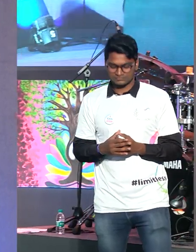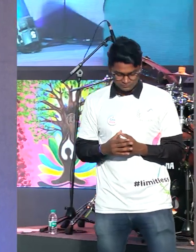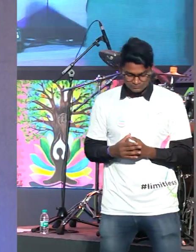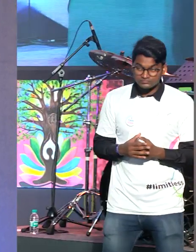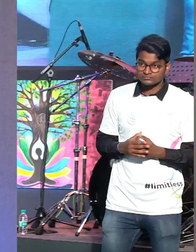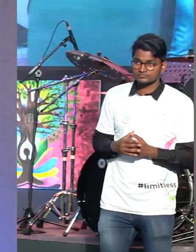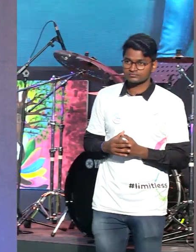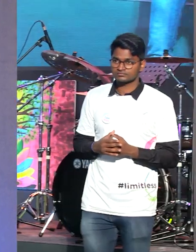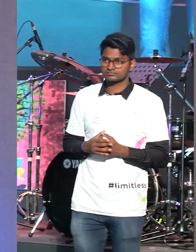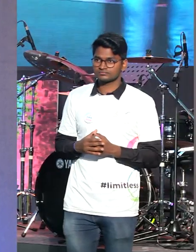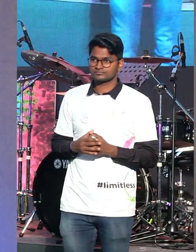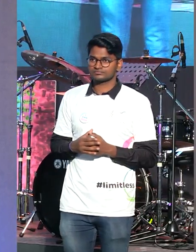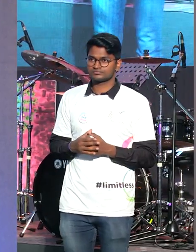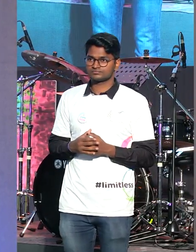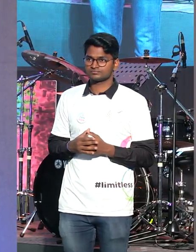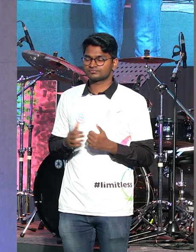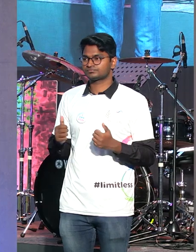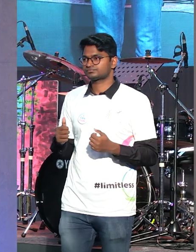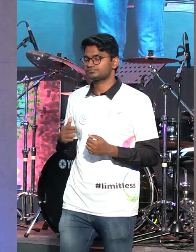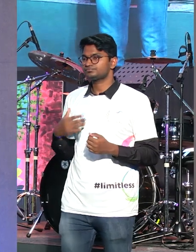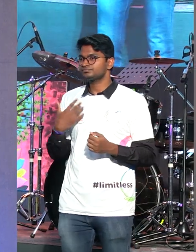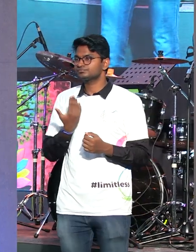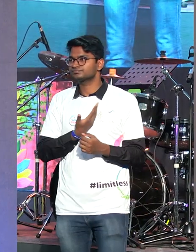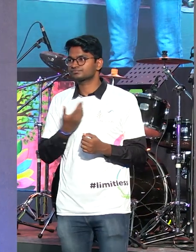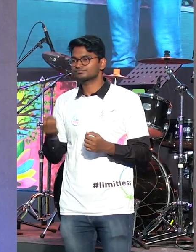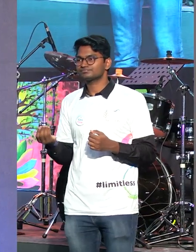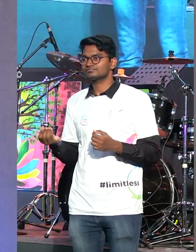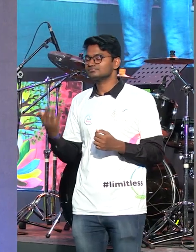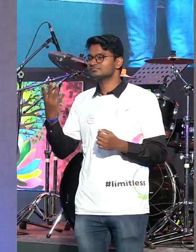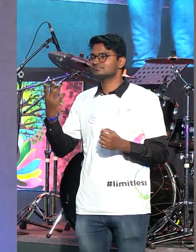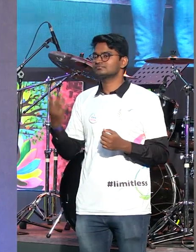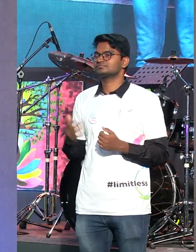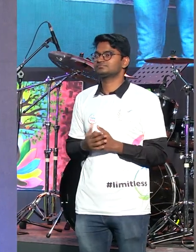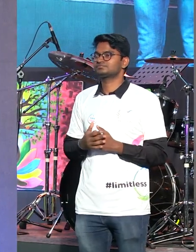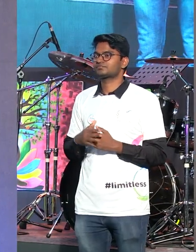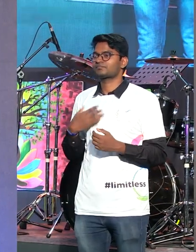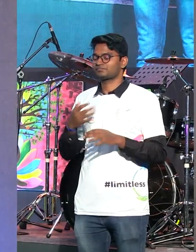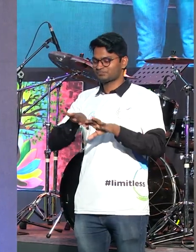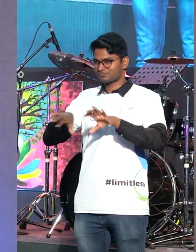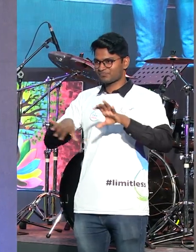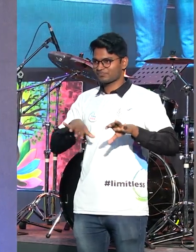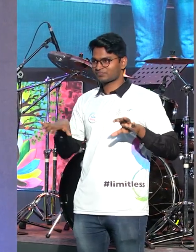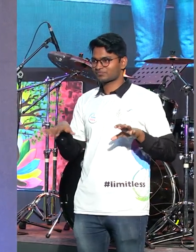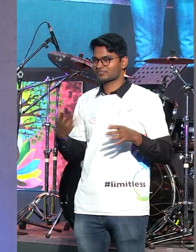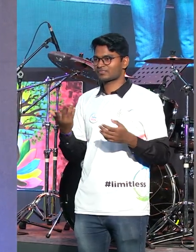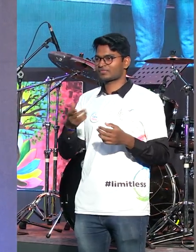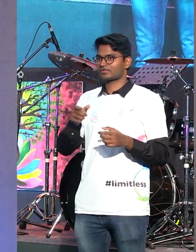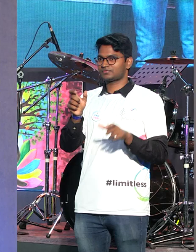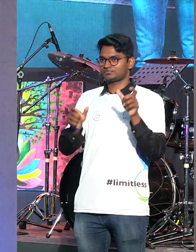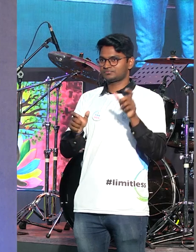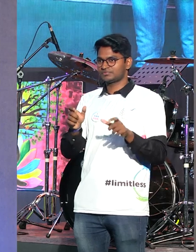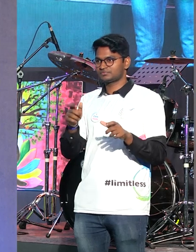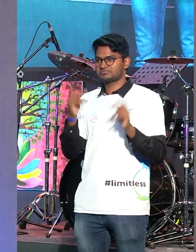well. I think when we start not dividing as common people and